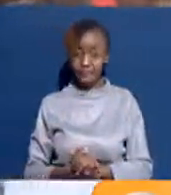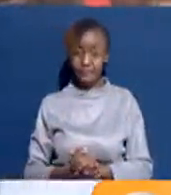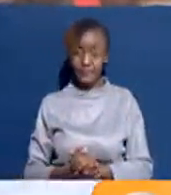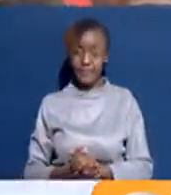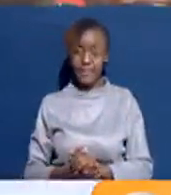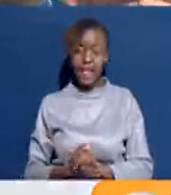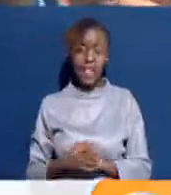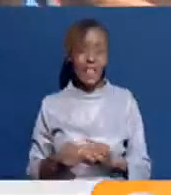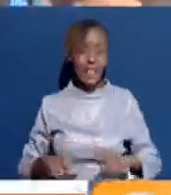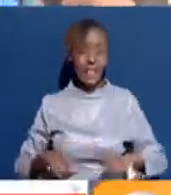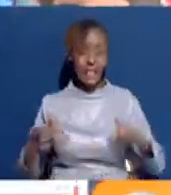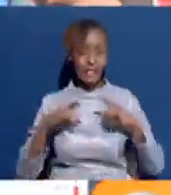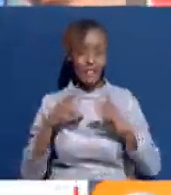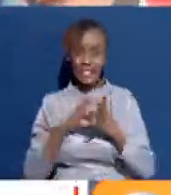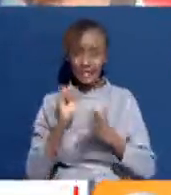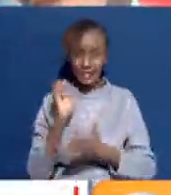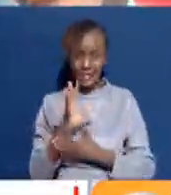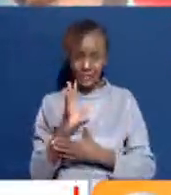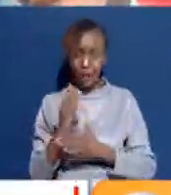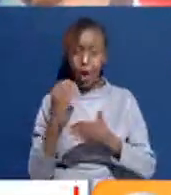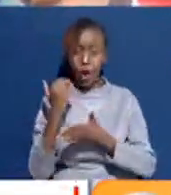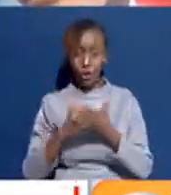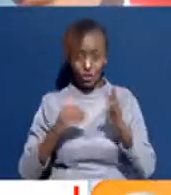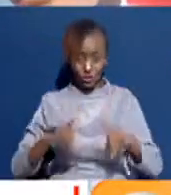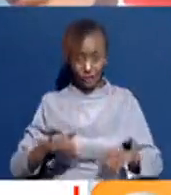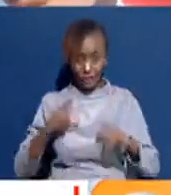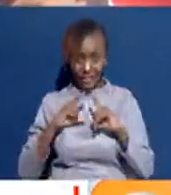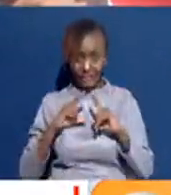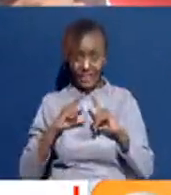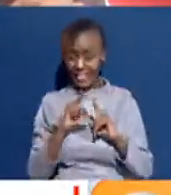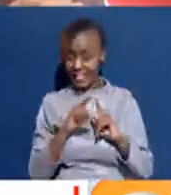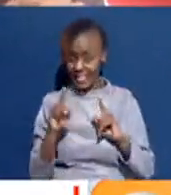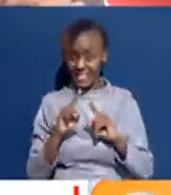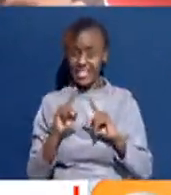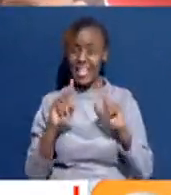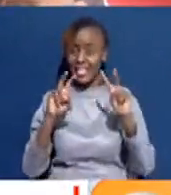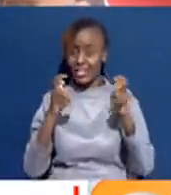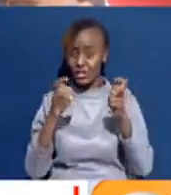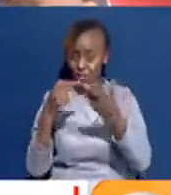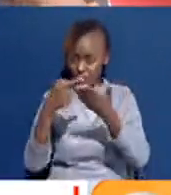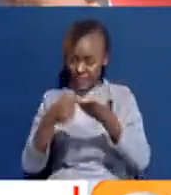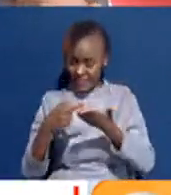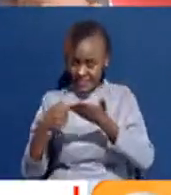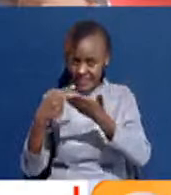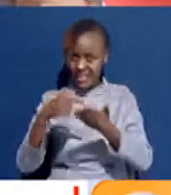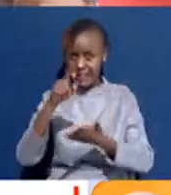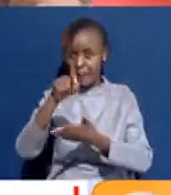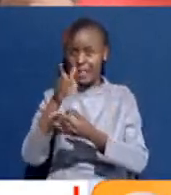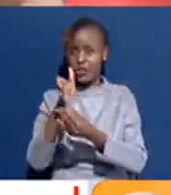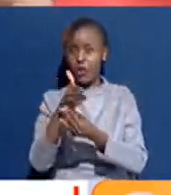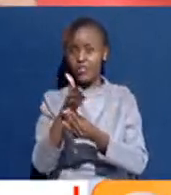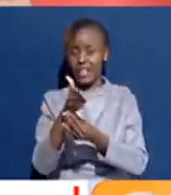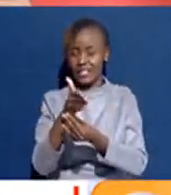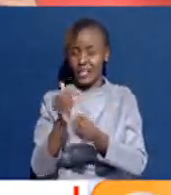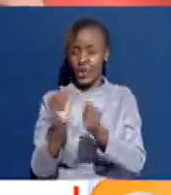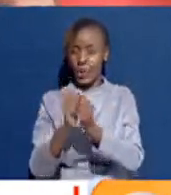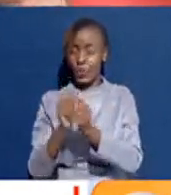on the table. It will be the issue that will be discussed on Thursday in the afternoon by the dialogue